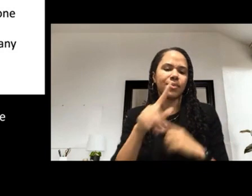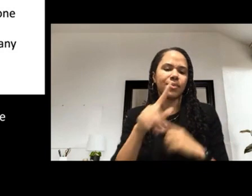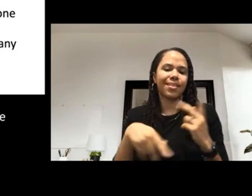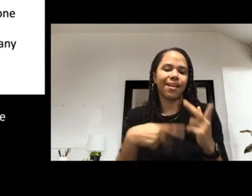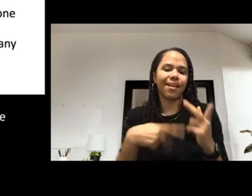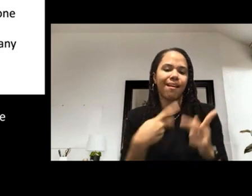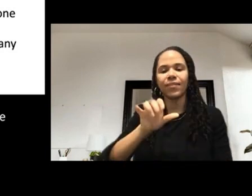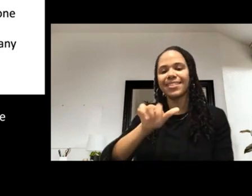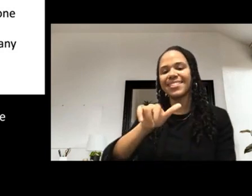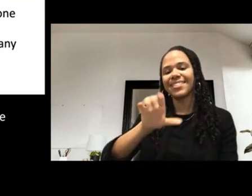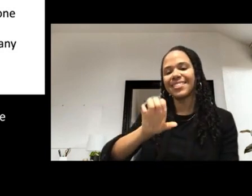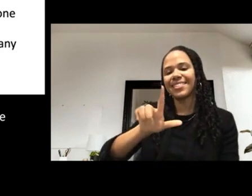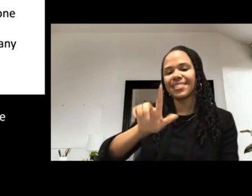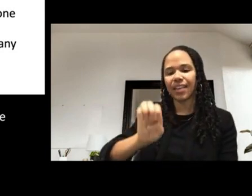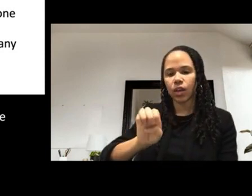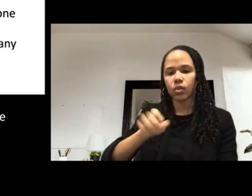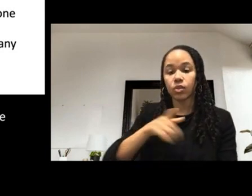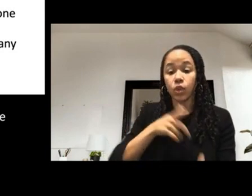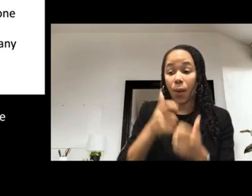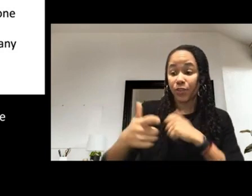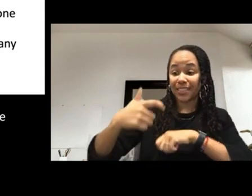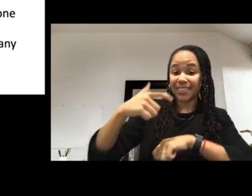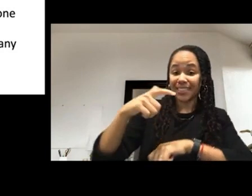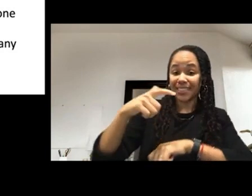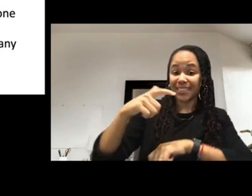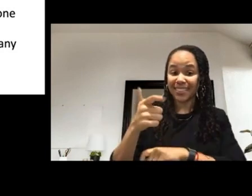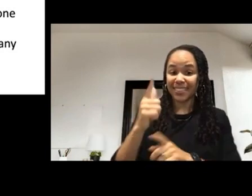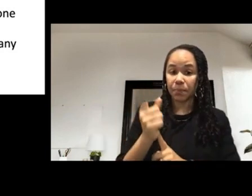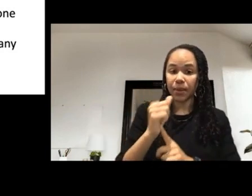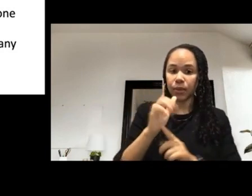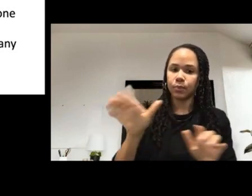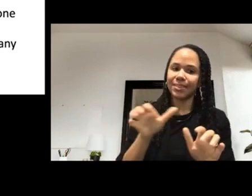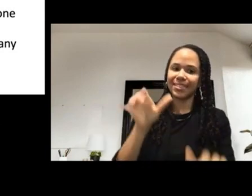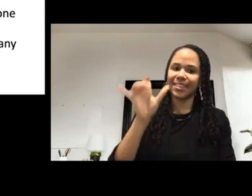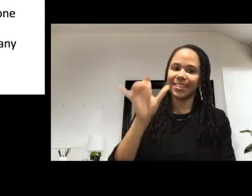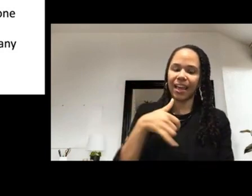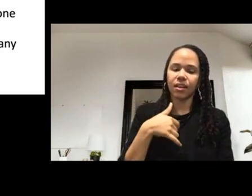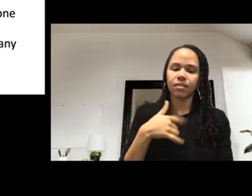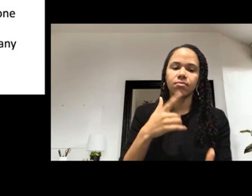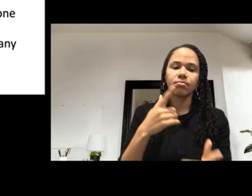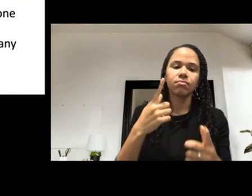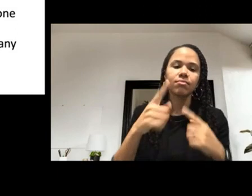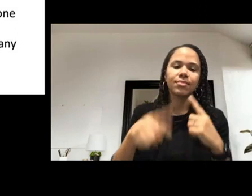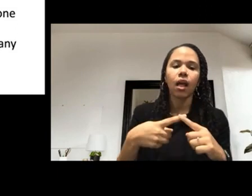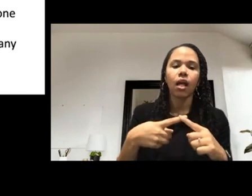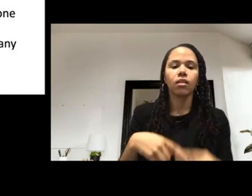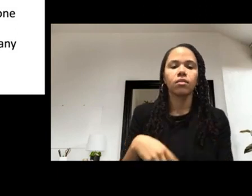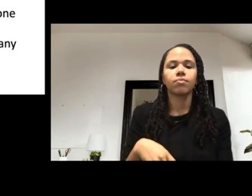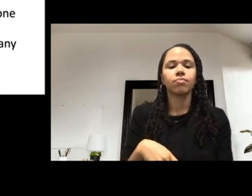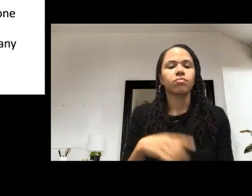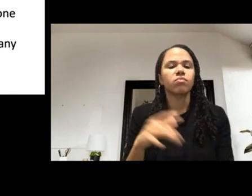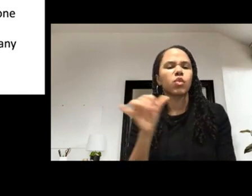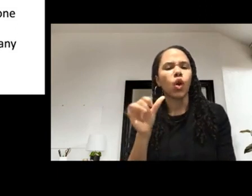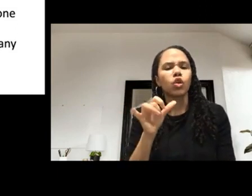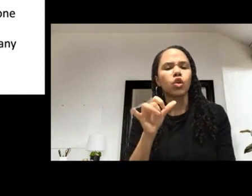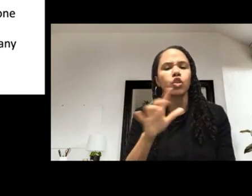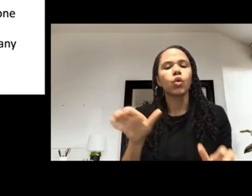little chunk. So every 10 minutes we did one of these cycles. We also did think, pair, share type exercises to get them to talk to each